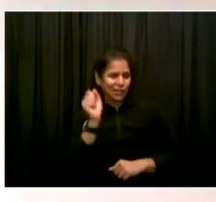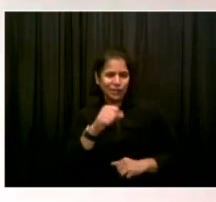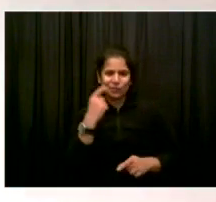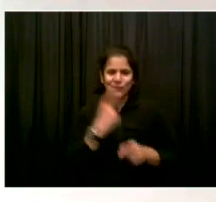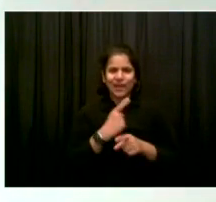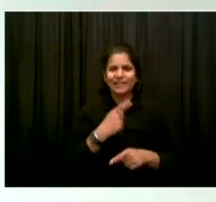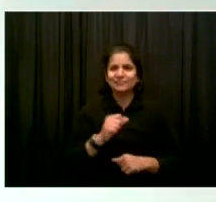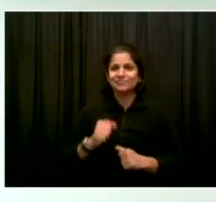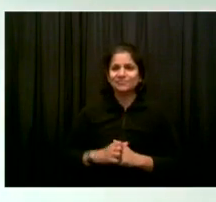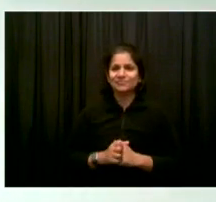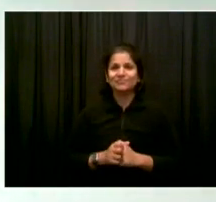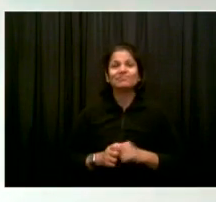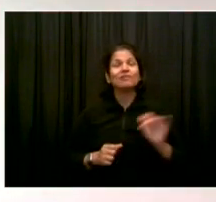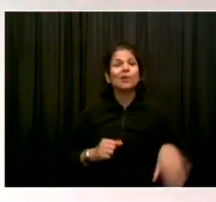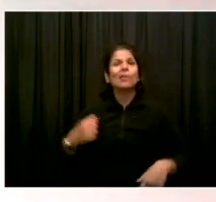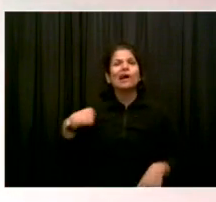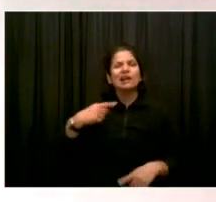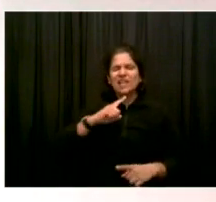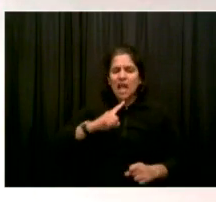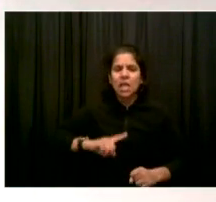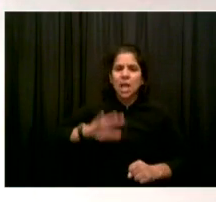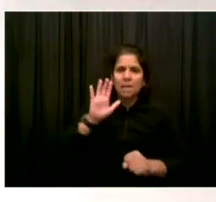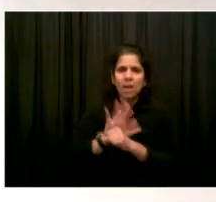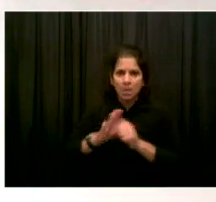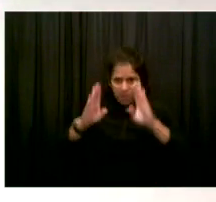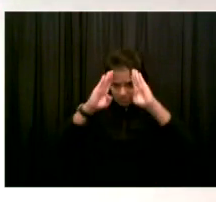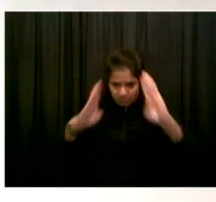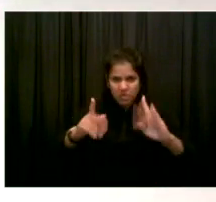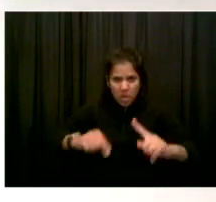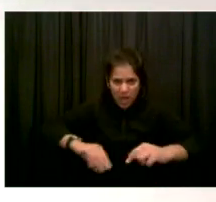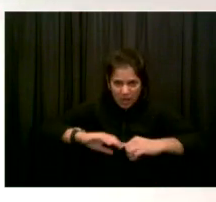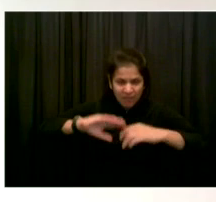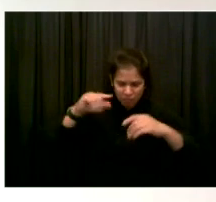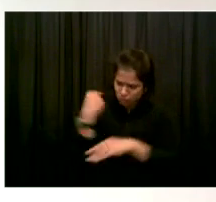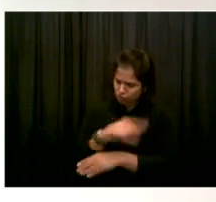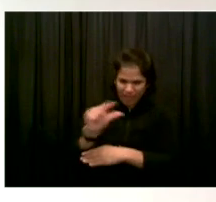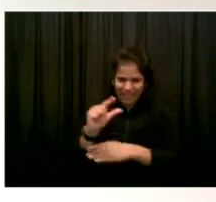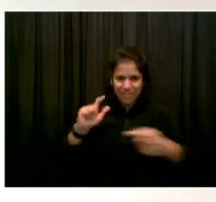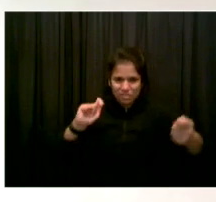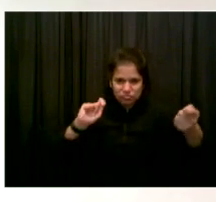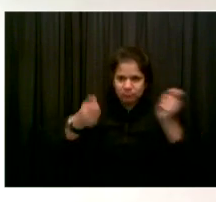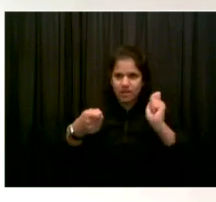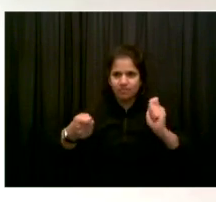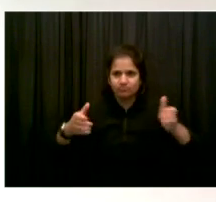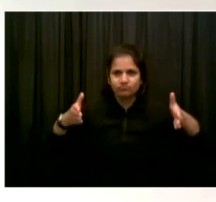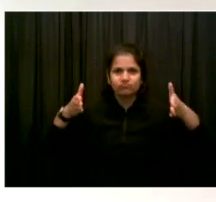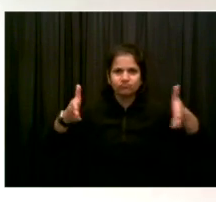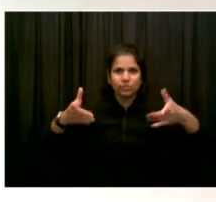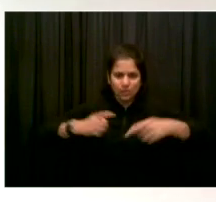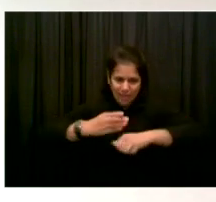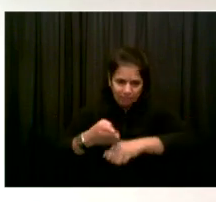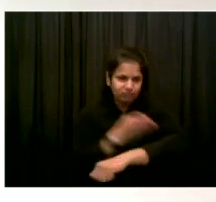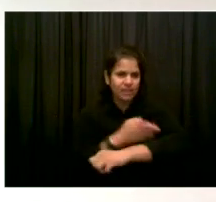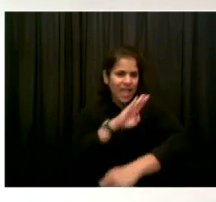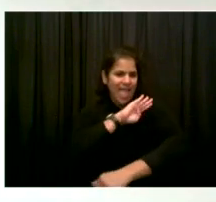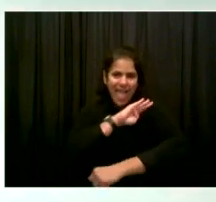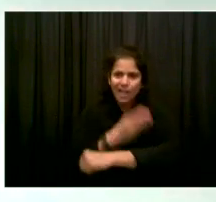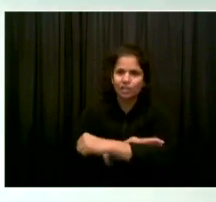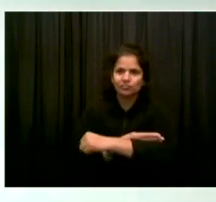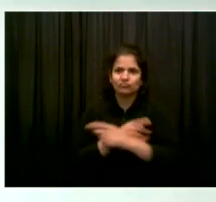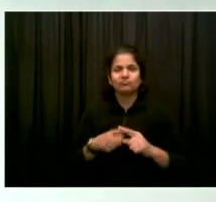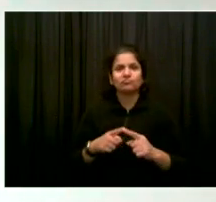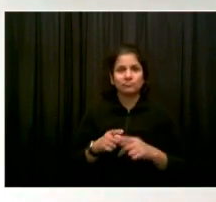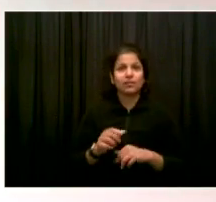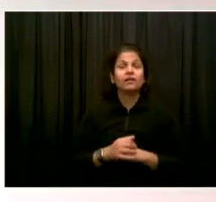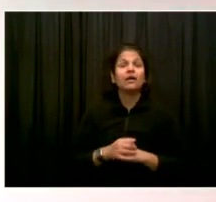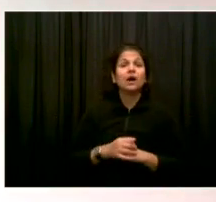for New York City municipal needs, because of our partnership with the state, there'll be 2 new transmission lines that'll be built. The first